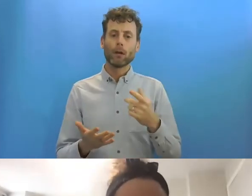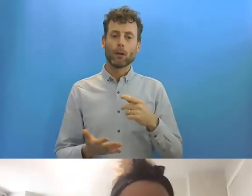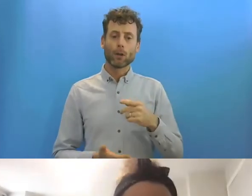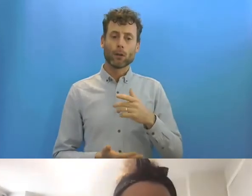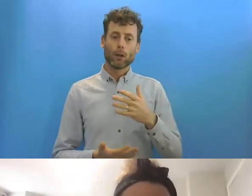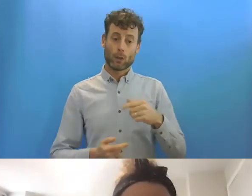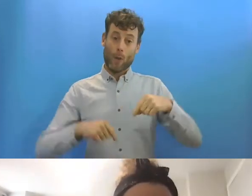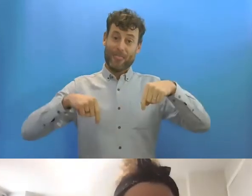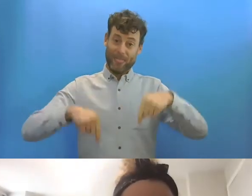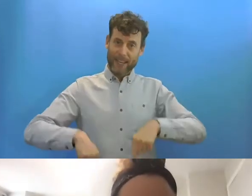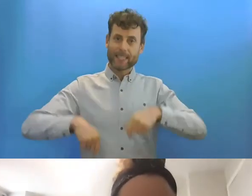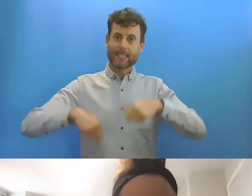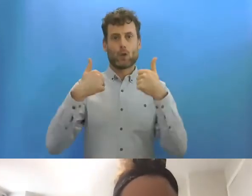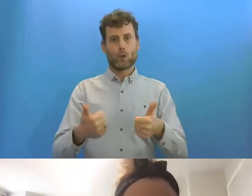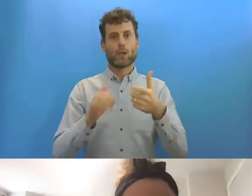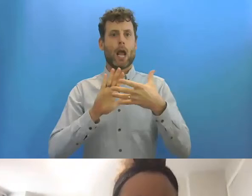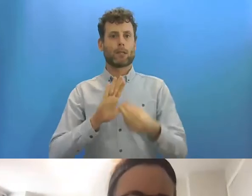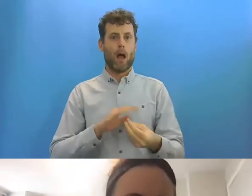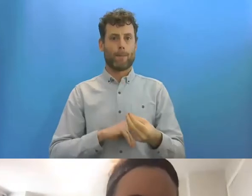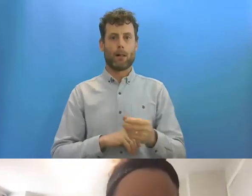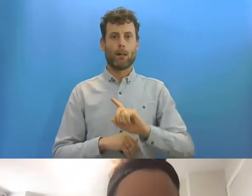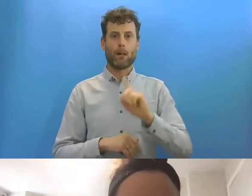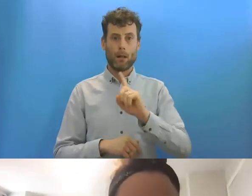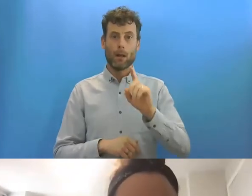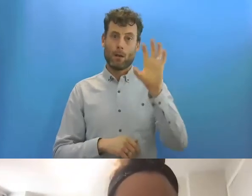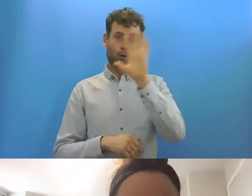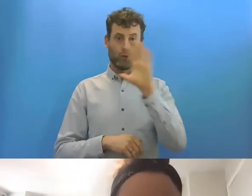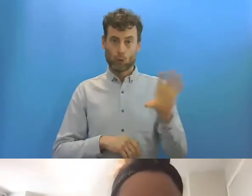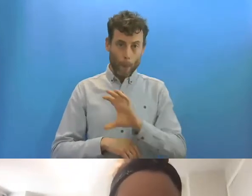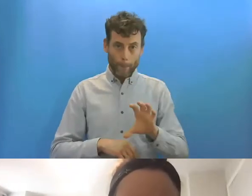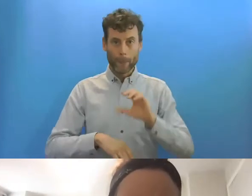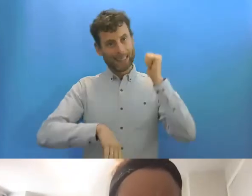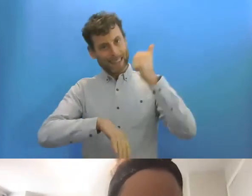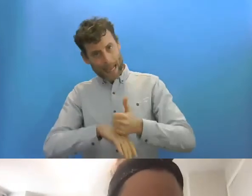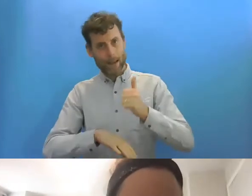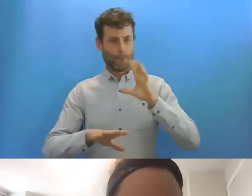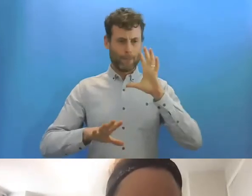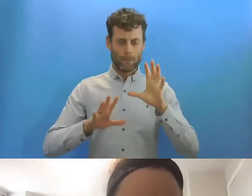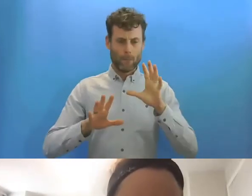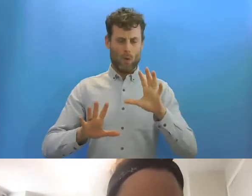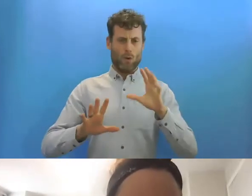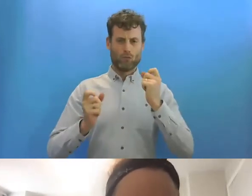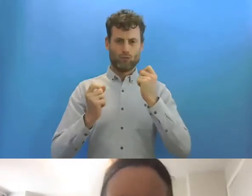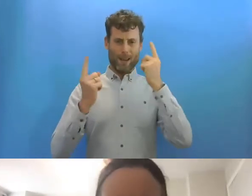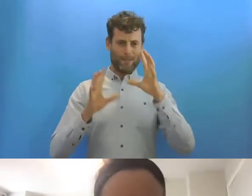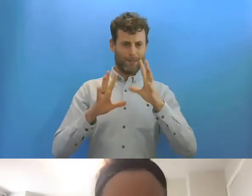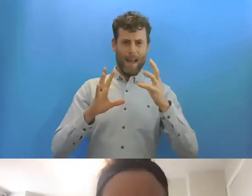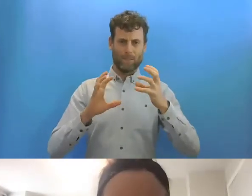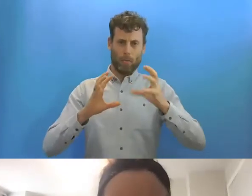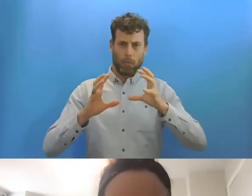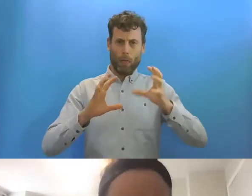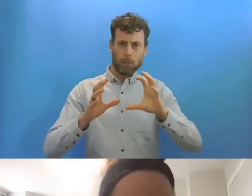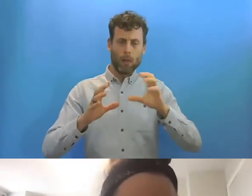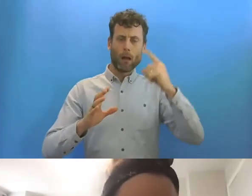great example of how we're being honest when it comes to trying to program and work with the South Bank to have an online festival and think about